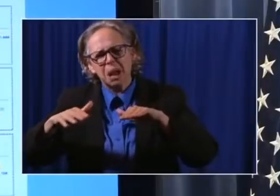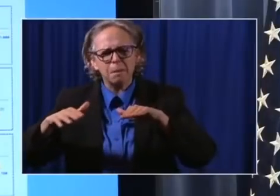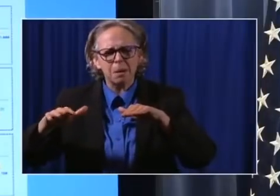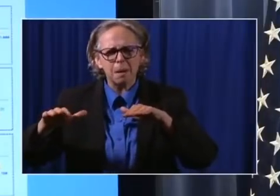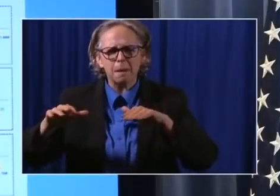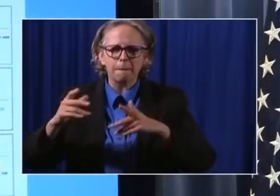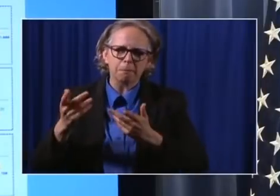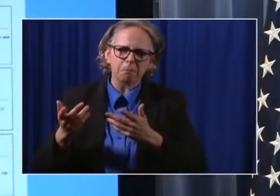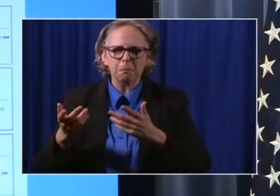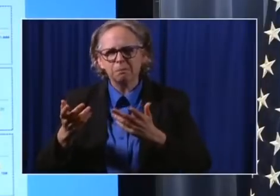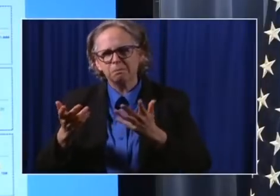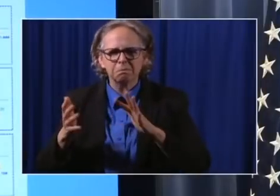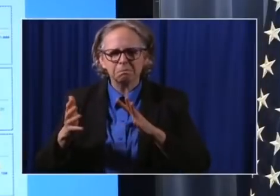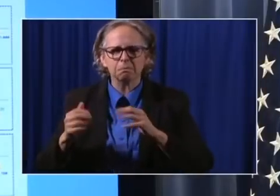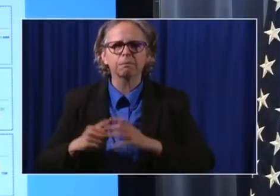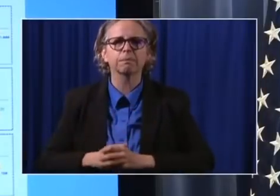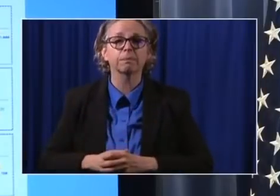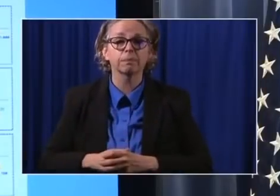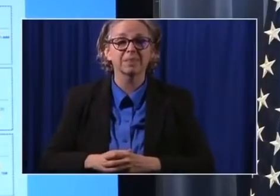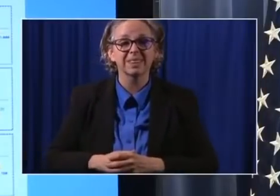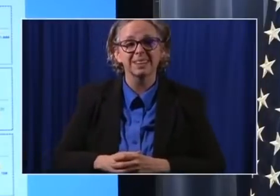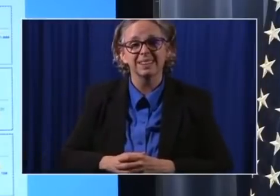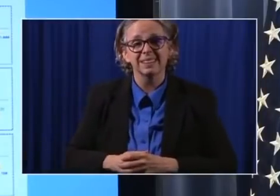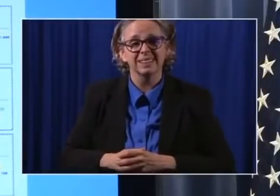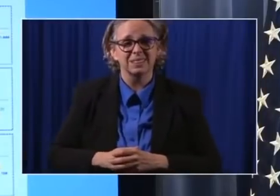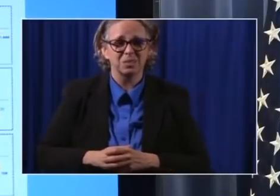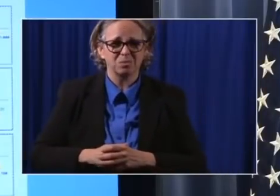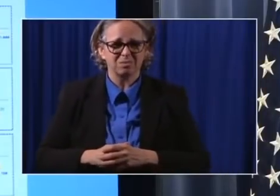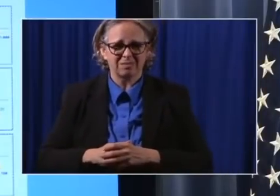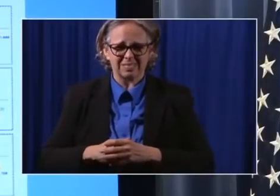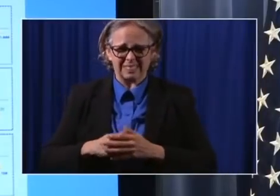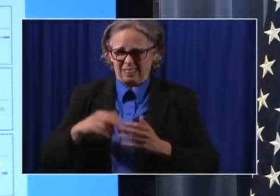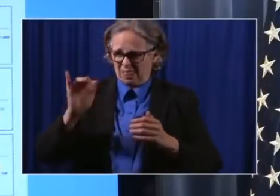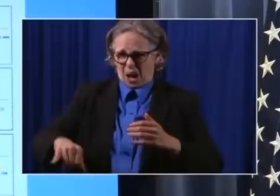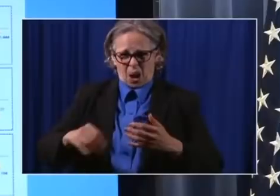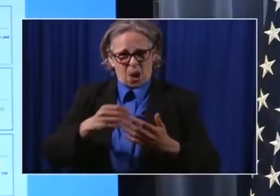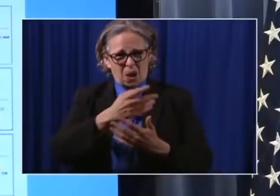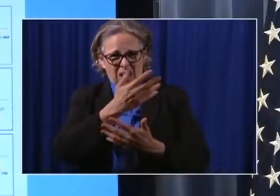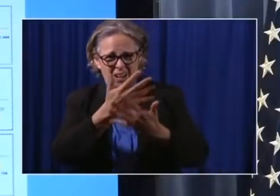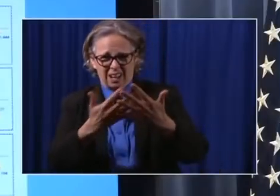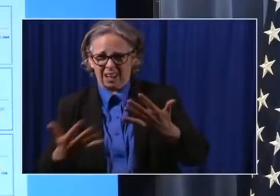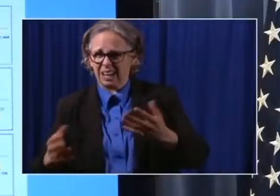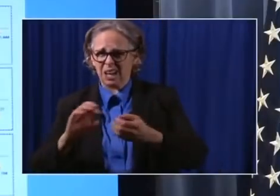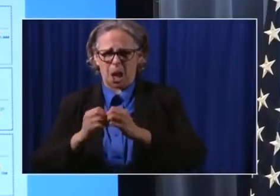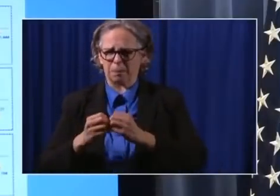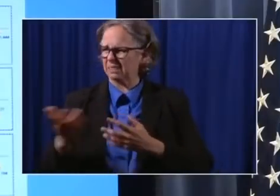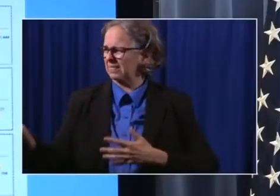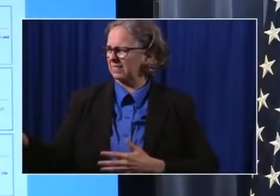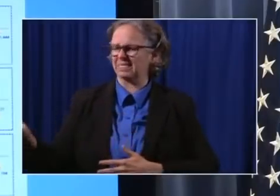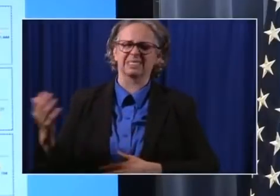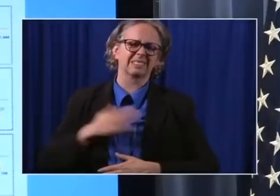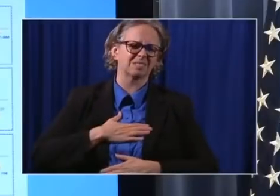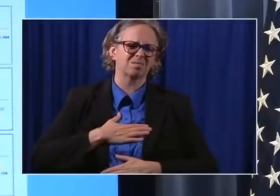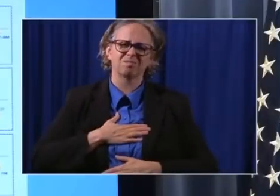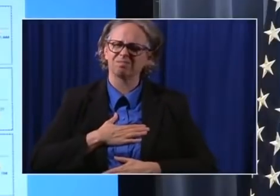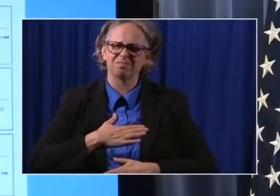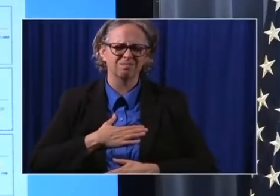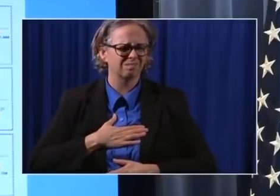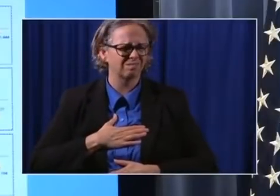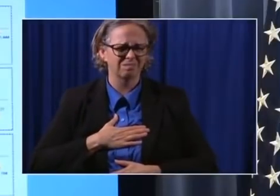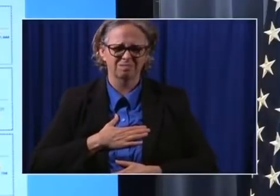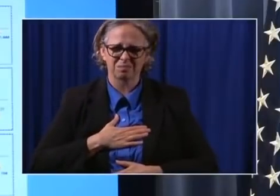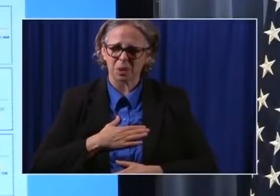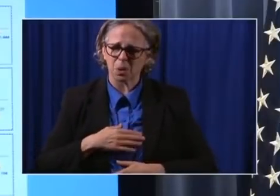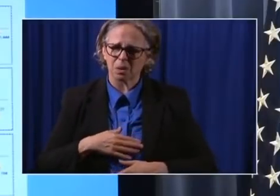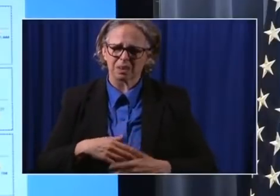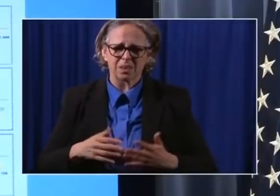Again, we don't like to see those numbers that high. We would hope that in some areas of the state, and we'll talk